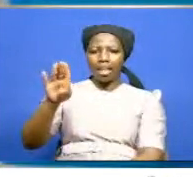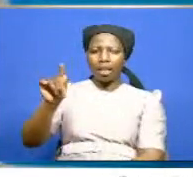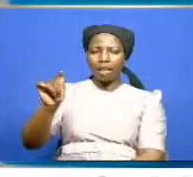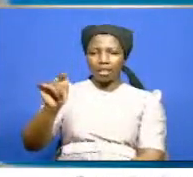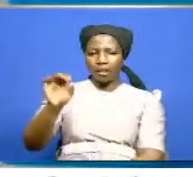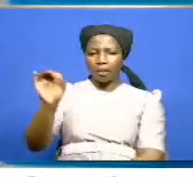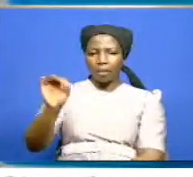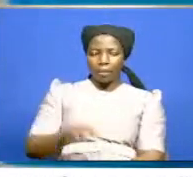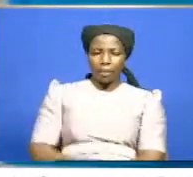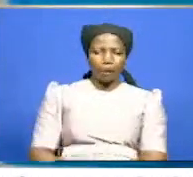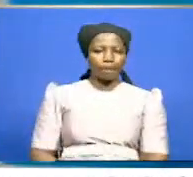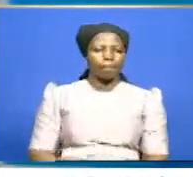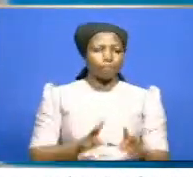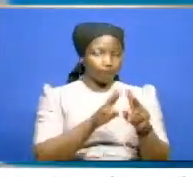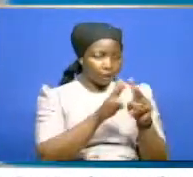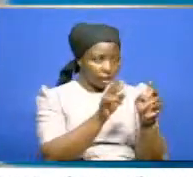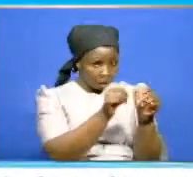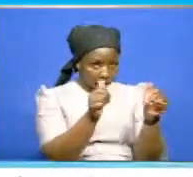Very well.